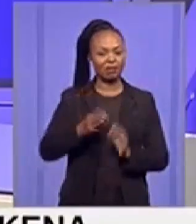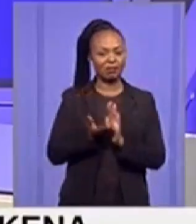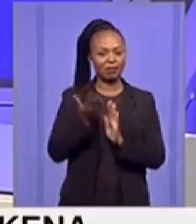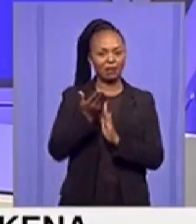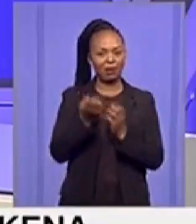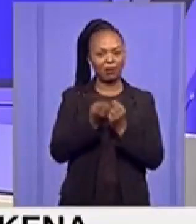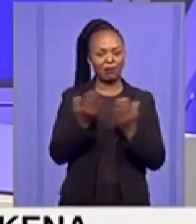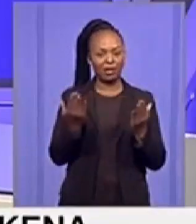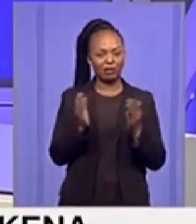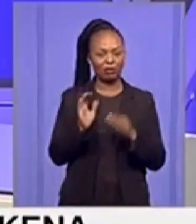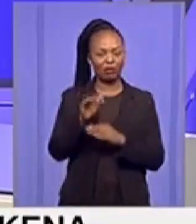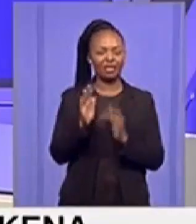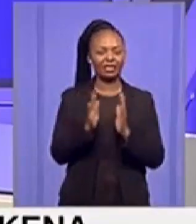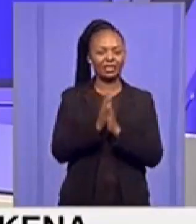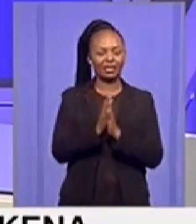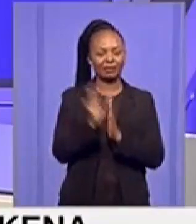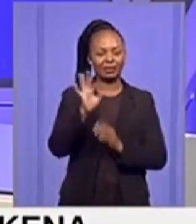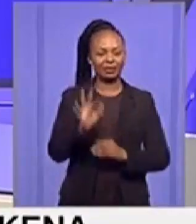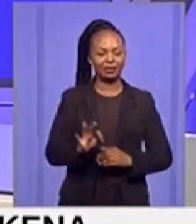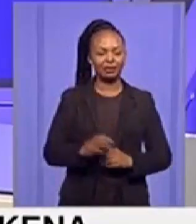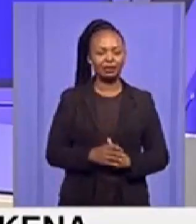tse kabang tse fetang tse 10.